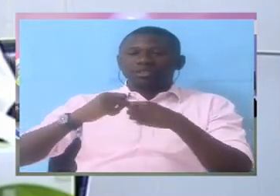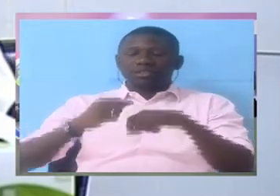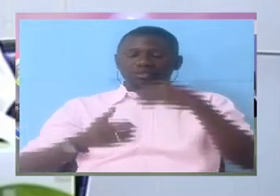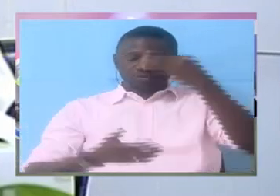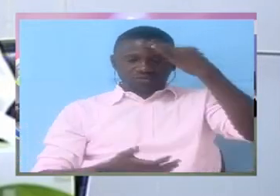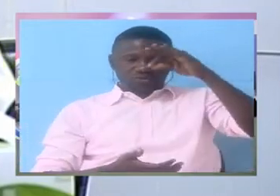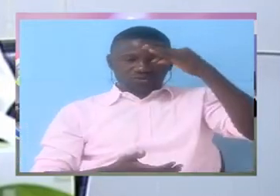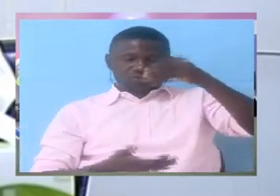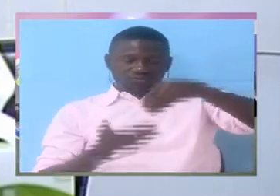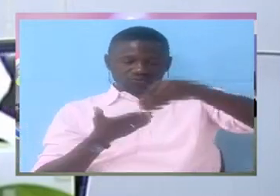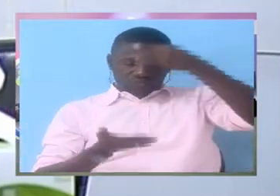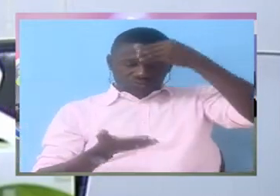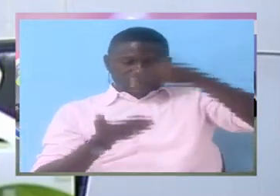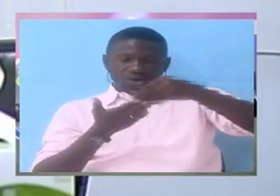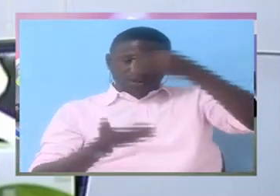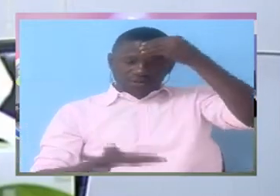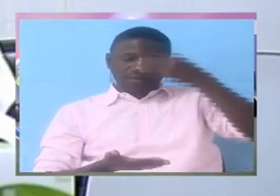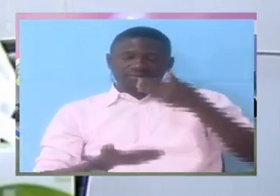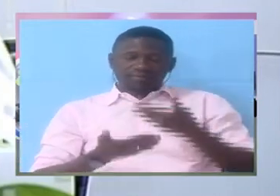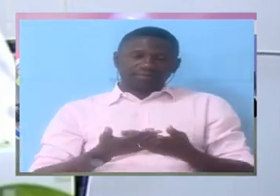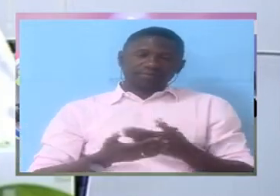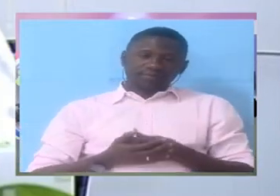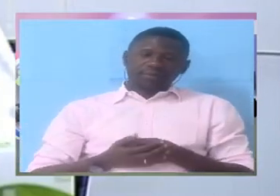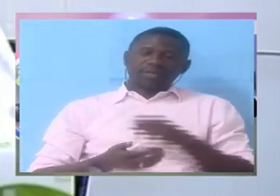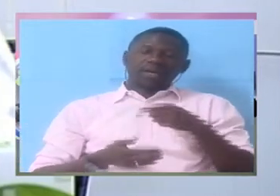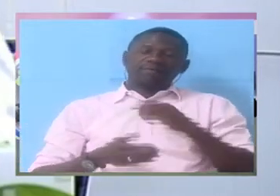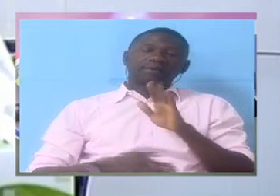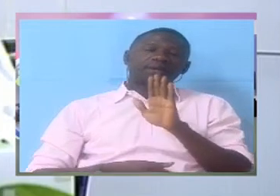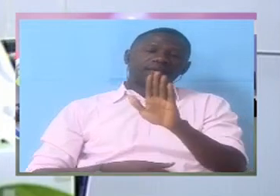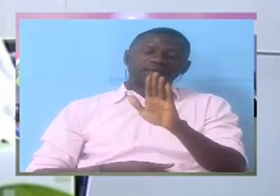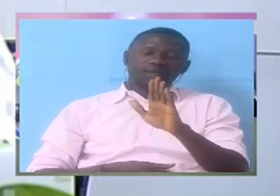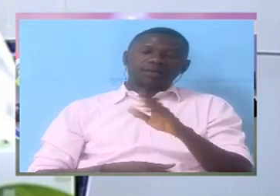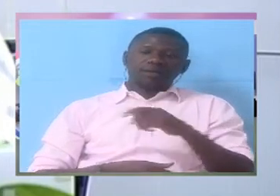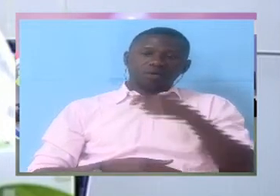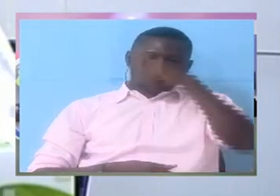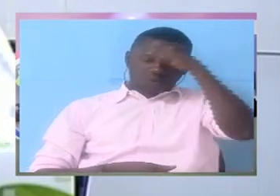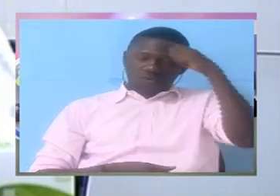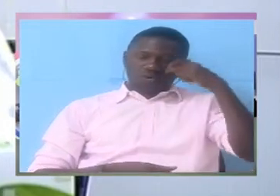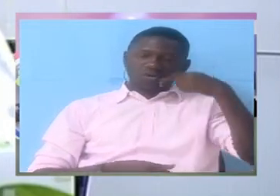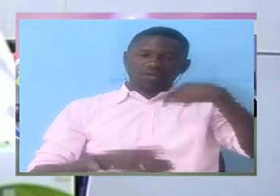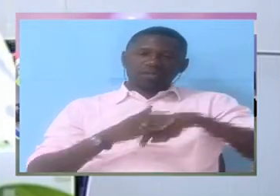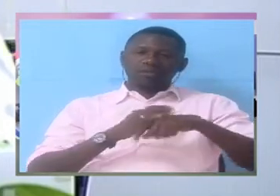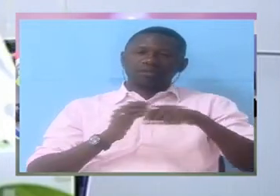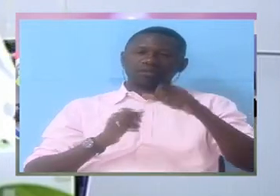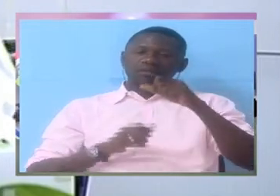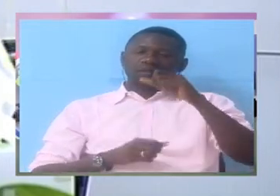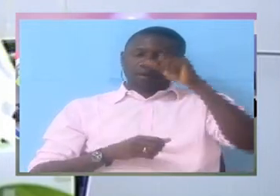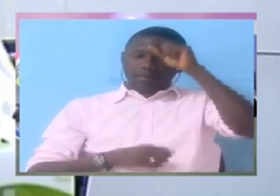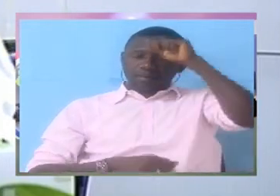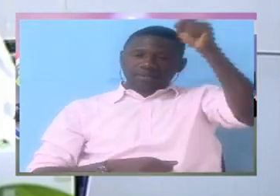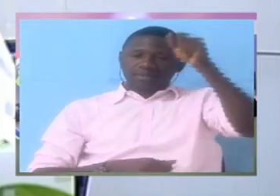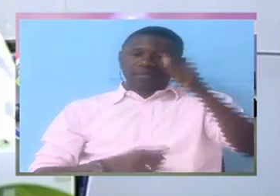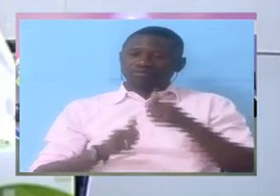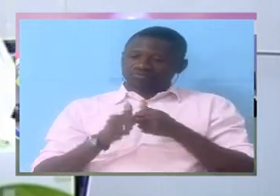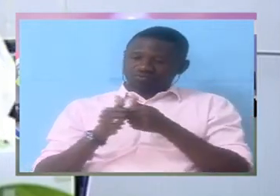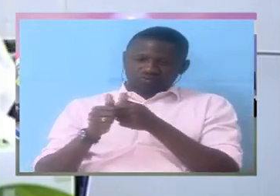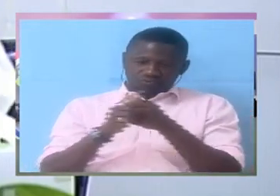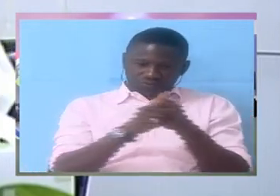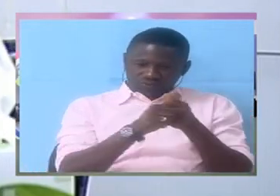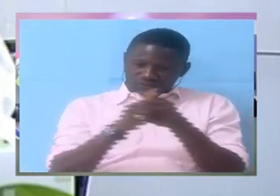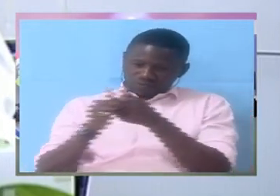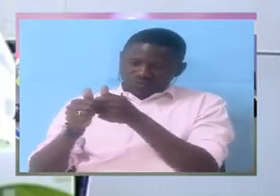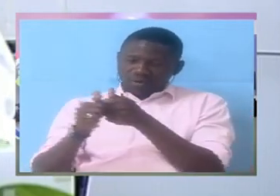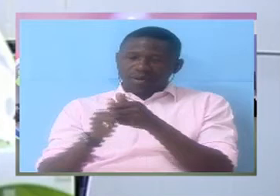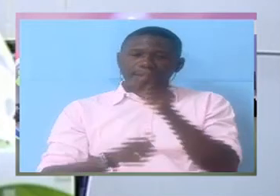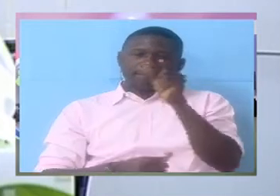londi karamolte. And then later attached to the president. Du o kola lom inata nadu ko soundi